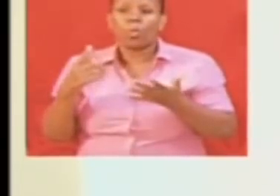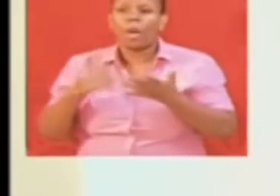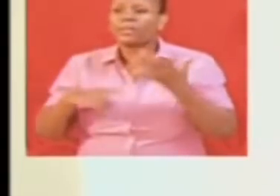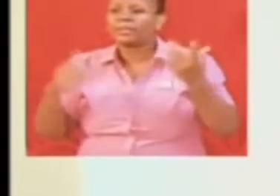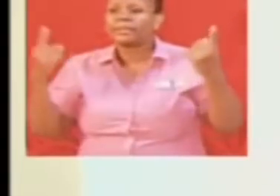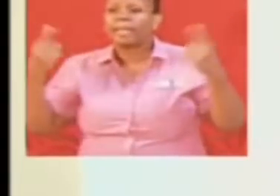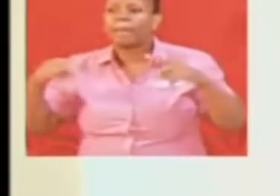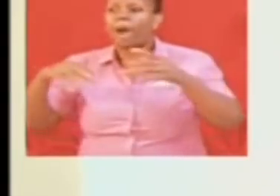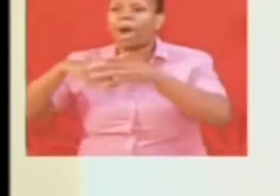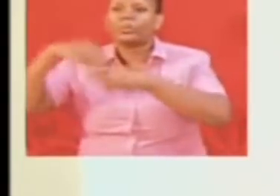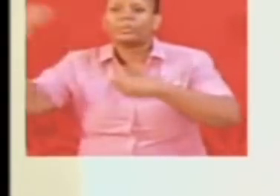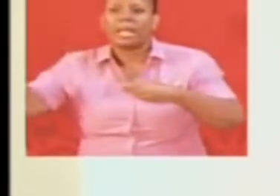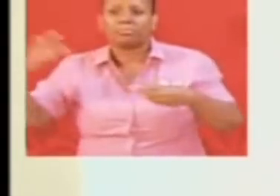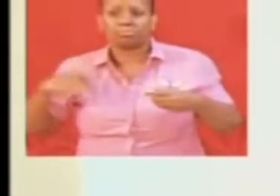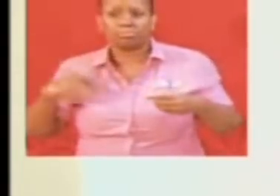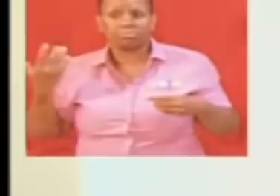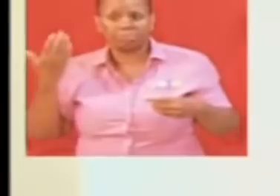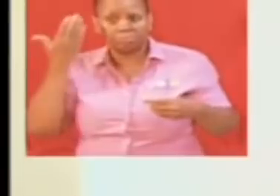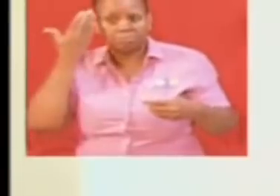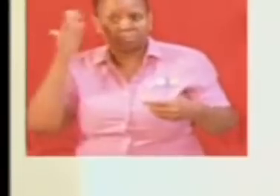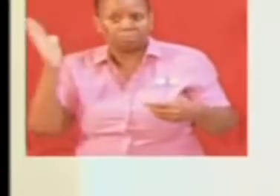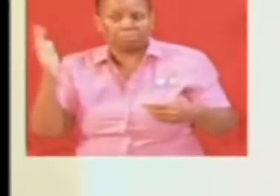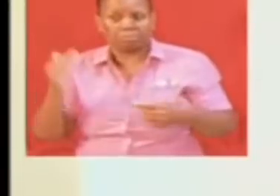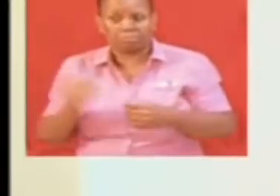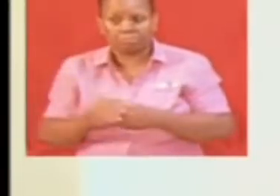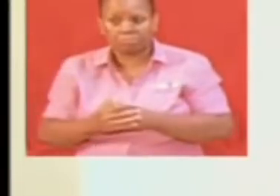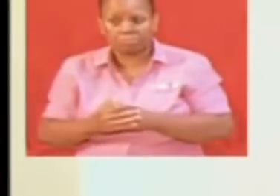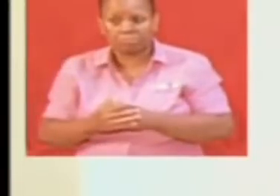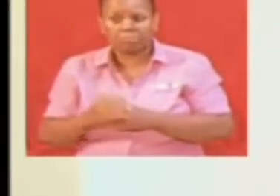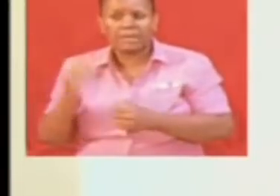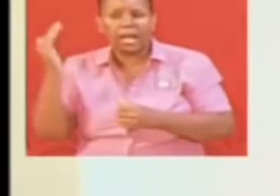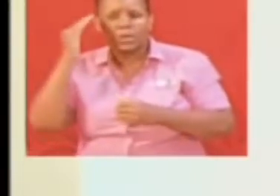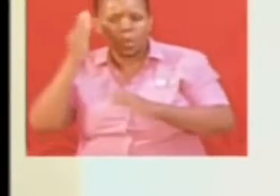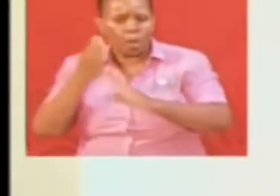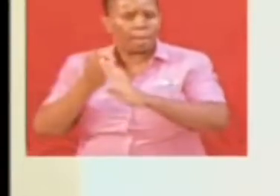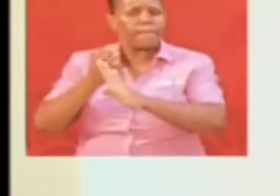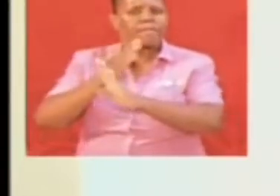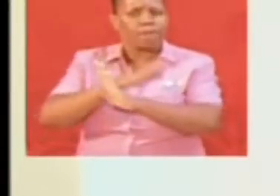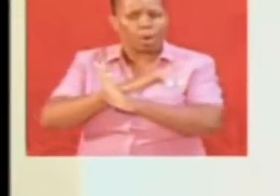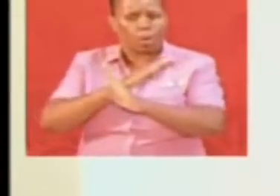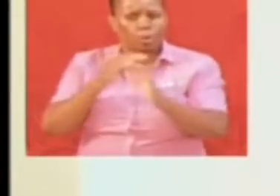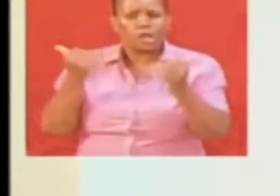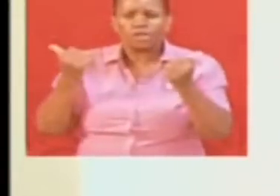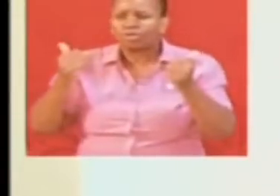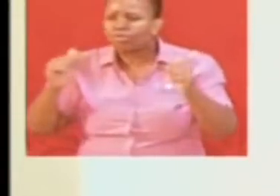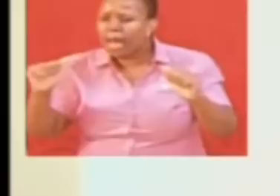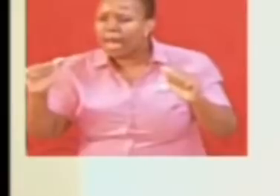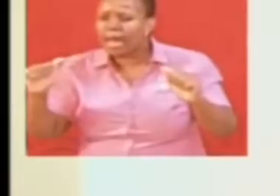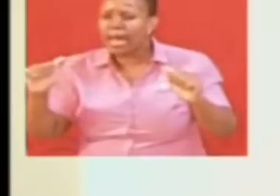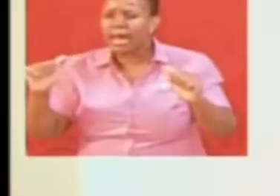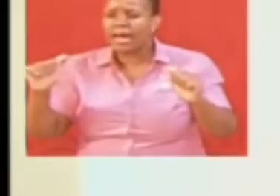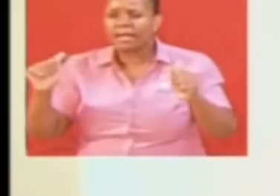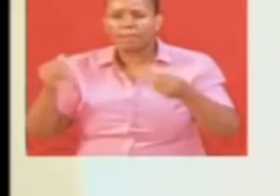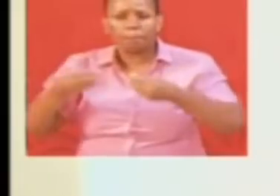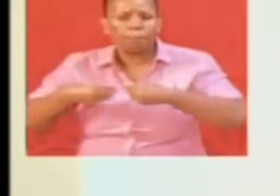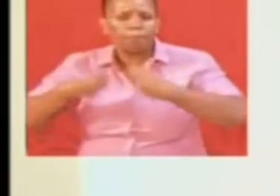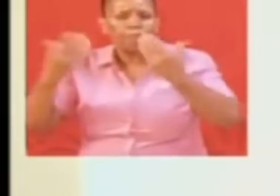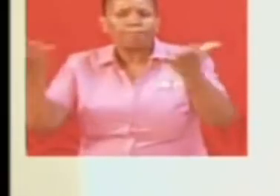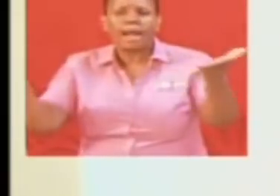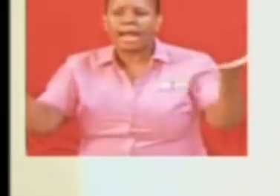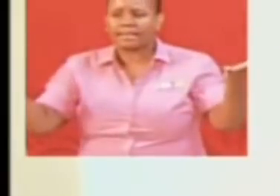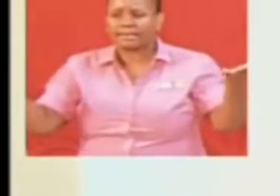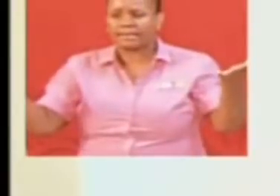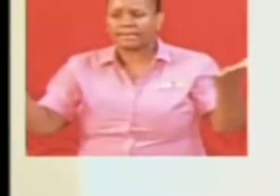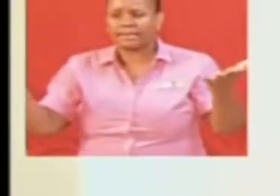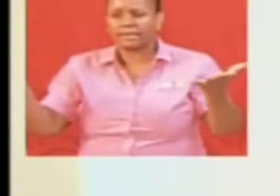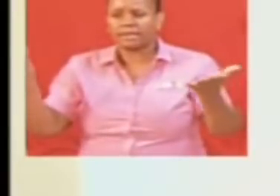to have small amount of emergency money available at 2 or 3 of